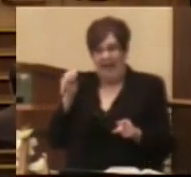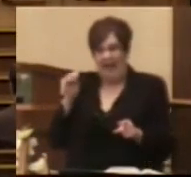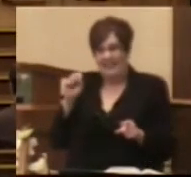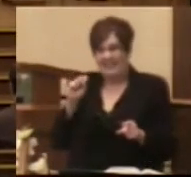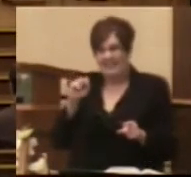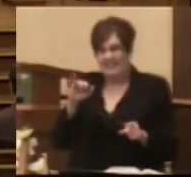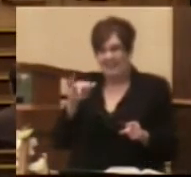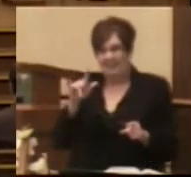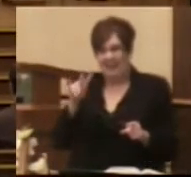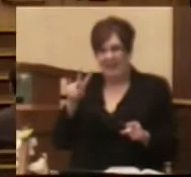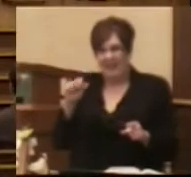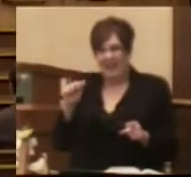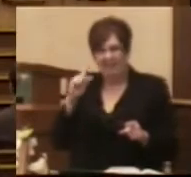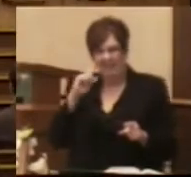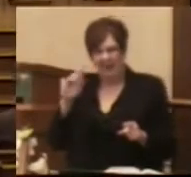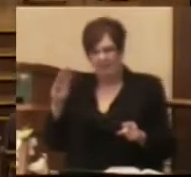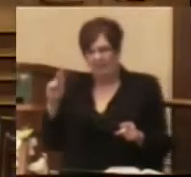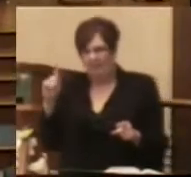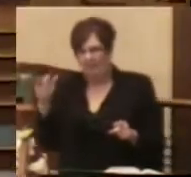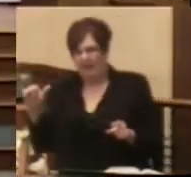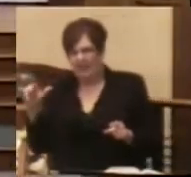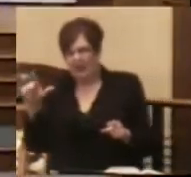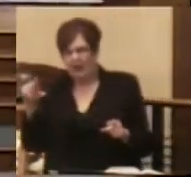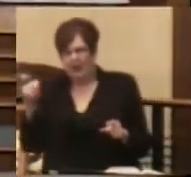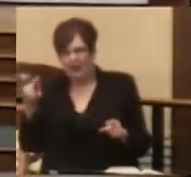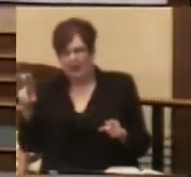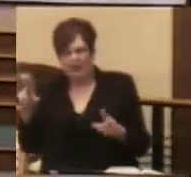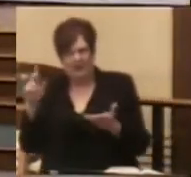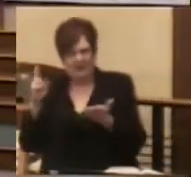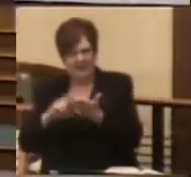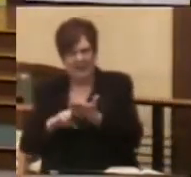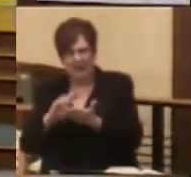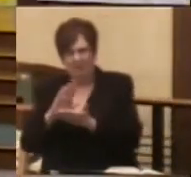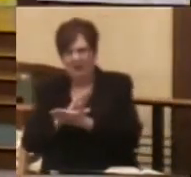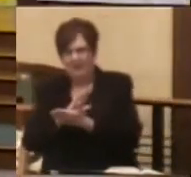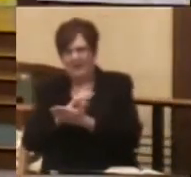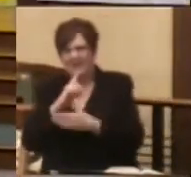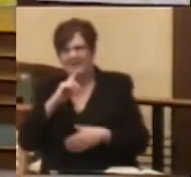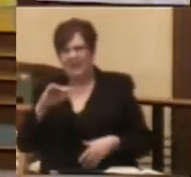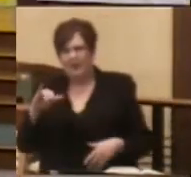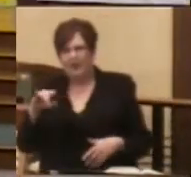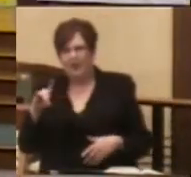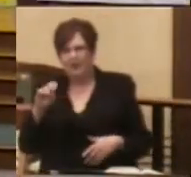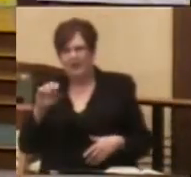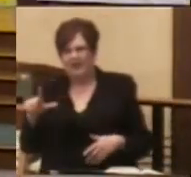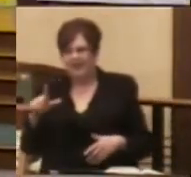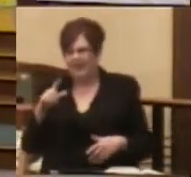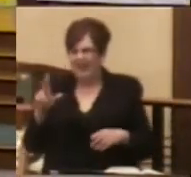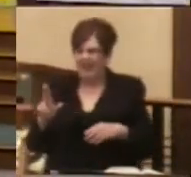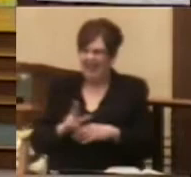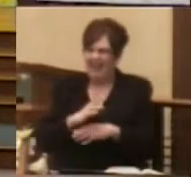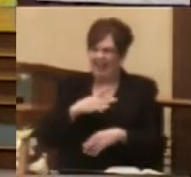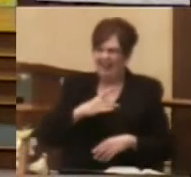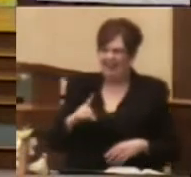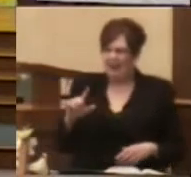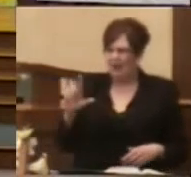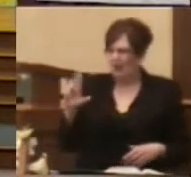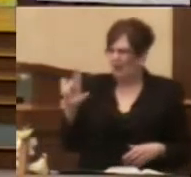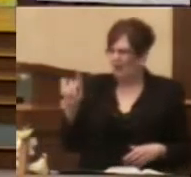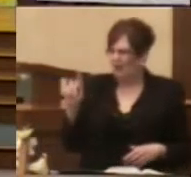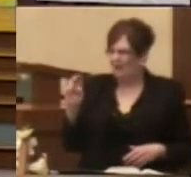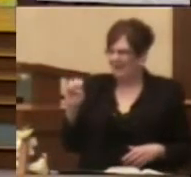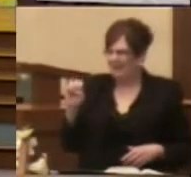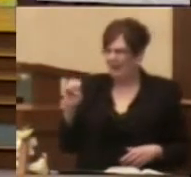thought that Betty Lou was going to have to sign a paper saying her kids were going to grow up yodeling and liking Luda-whiskey or something like that. You know, I mean,